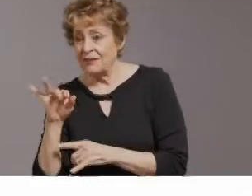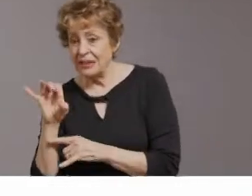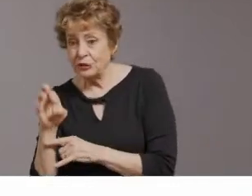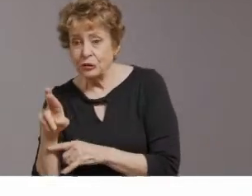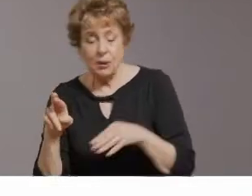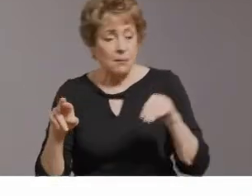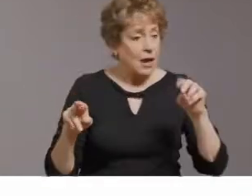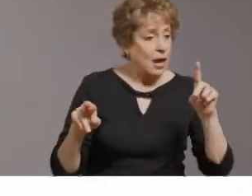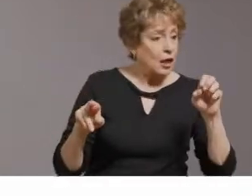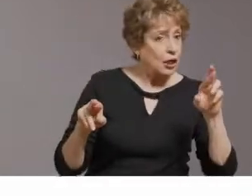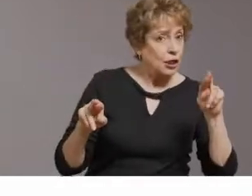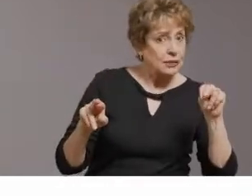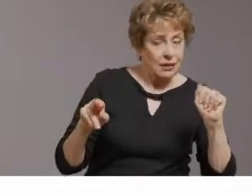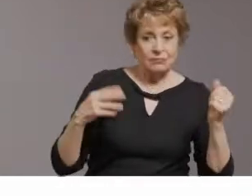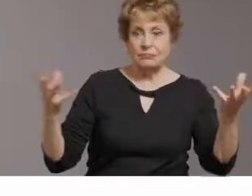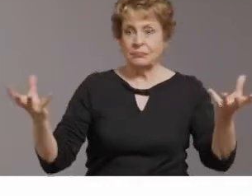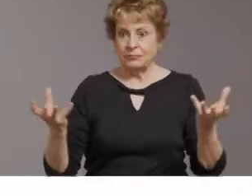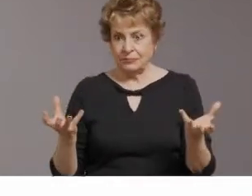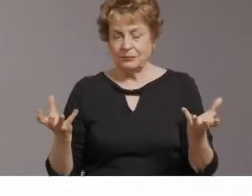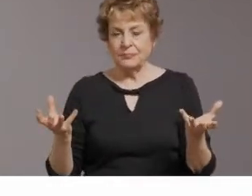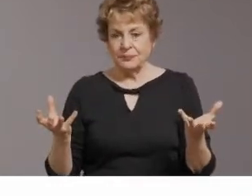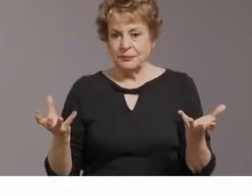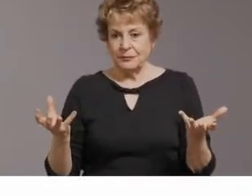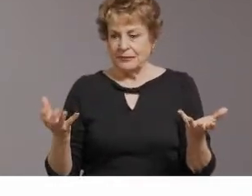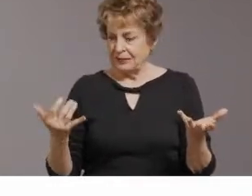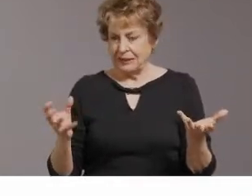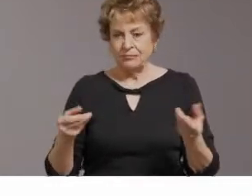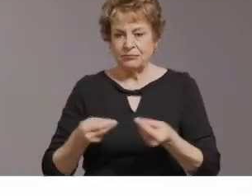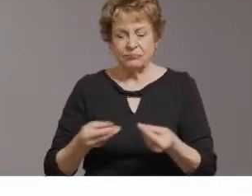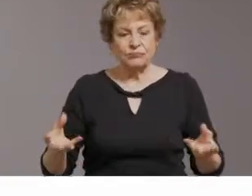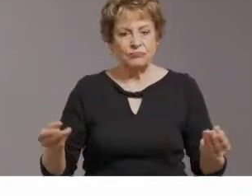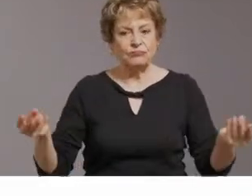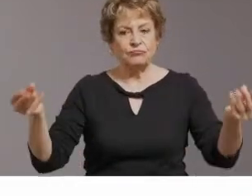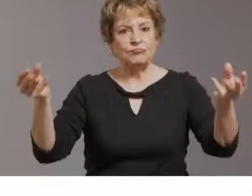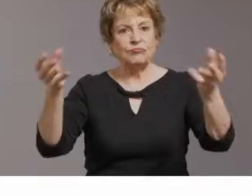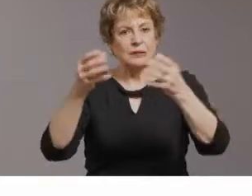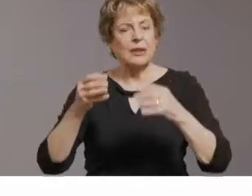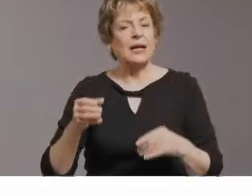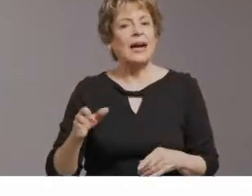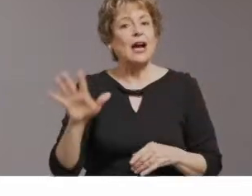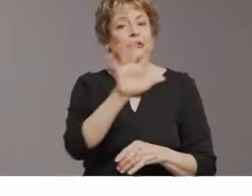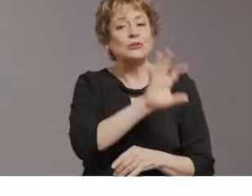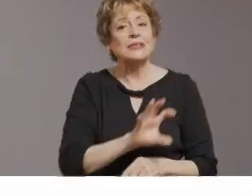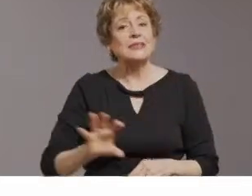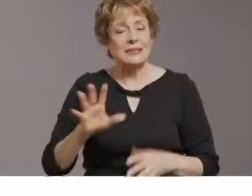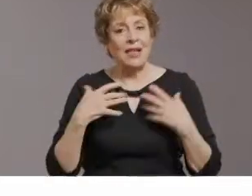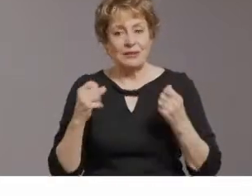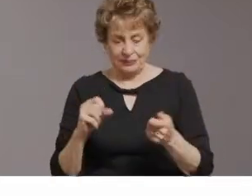being allocated to our county health partners for distribution within the counties.